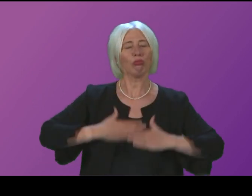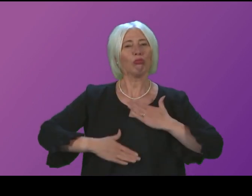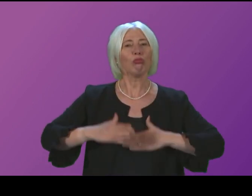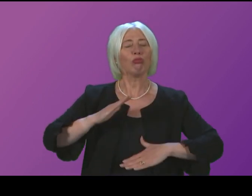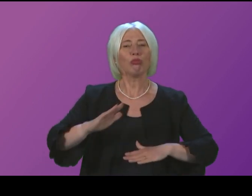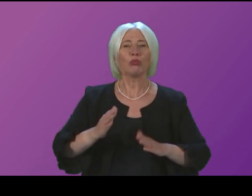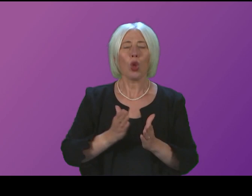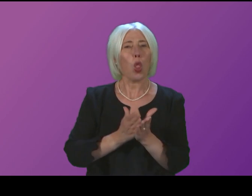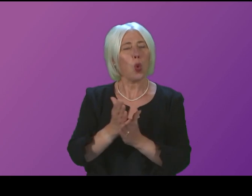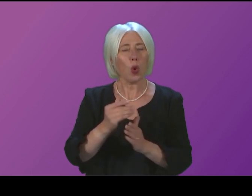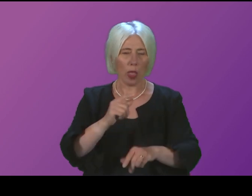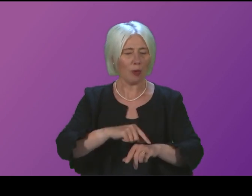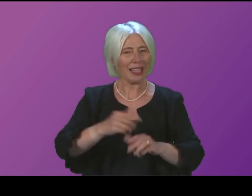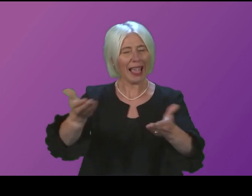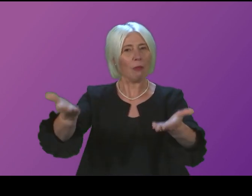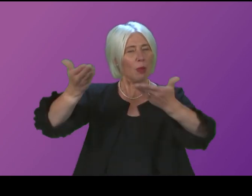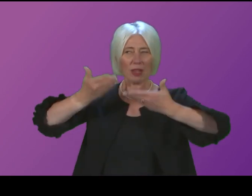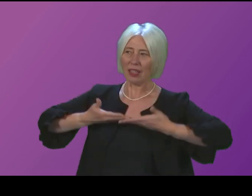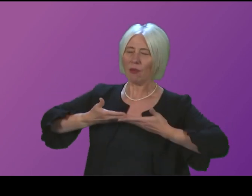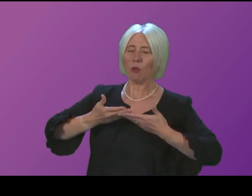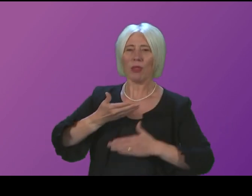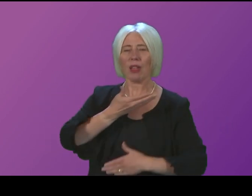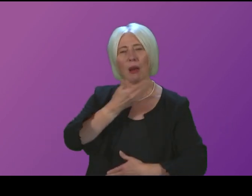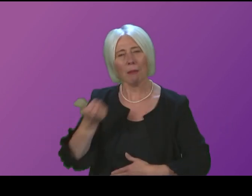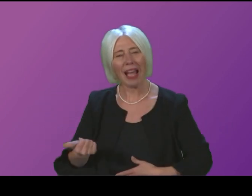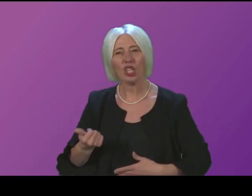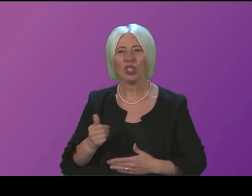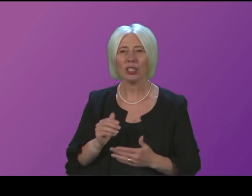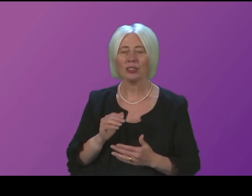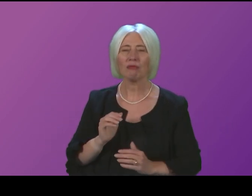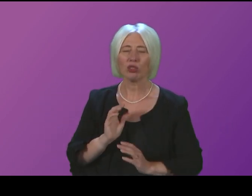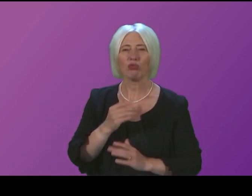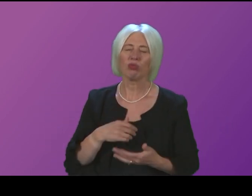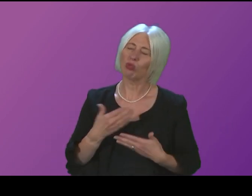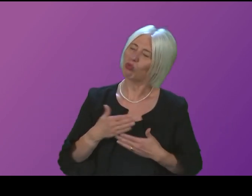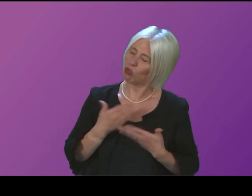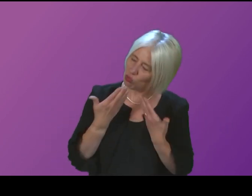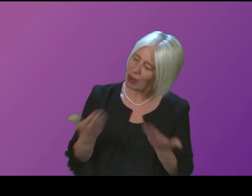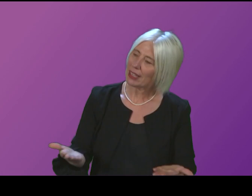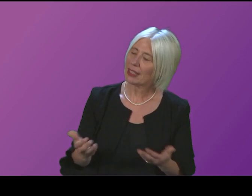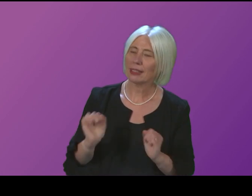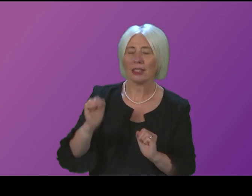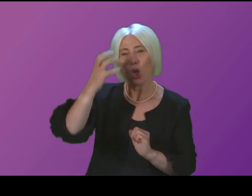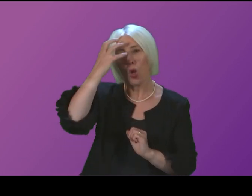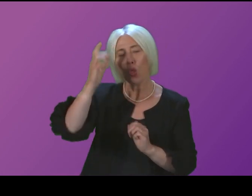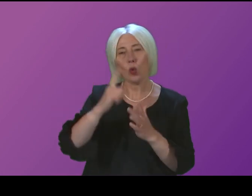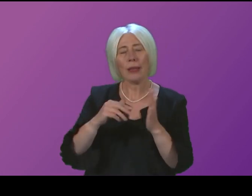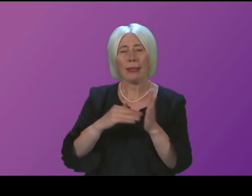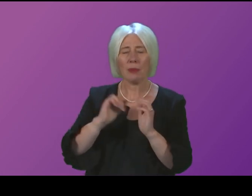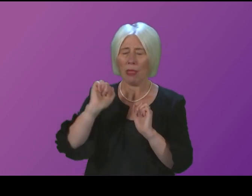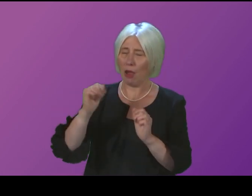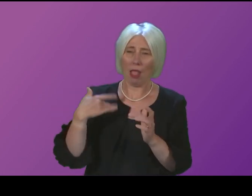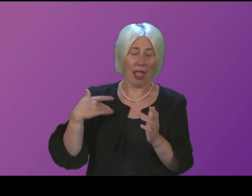with compassion, with kindness and with grace. The life of Her Majesty Queen Elizabeth II was a towering